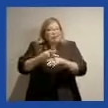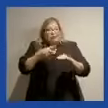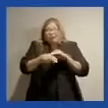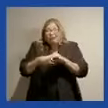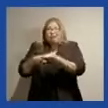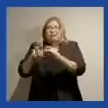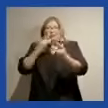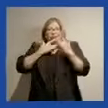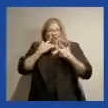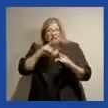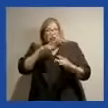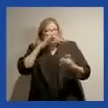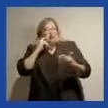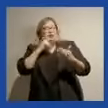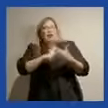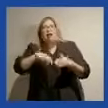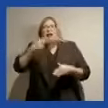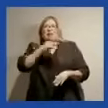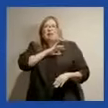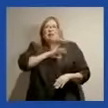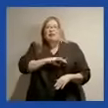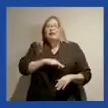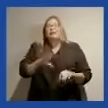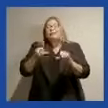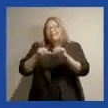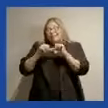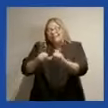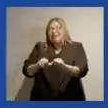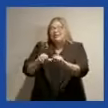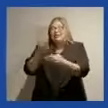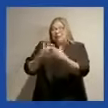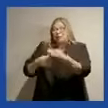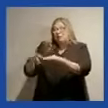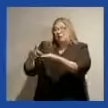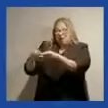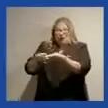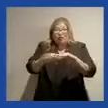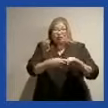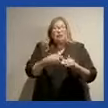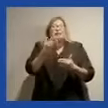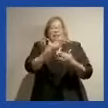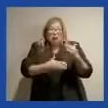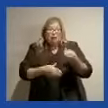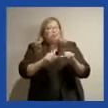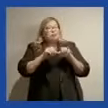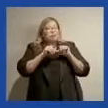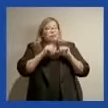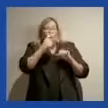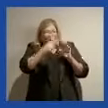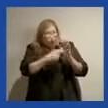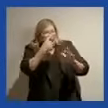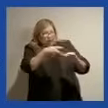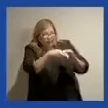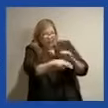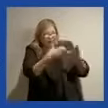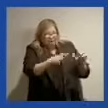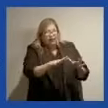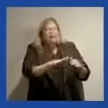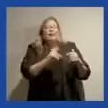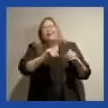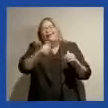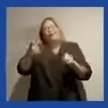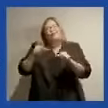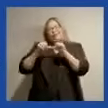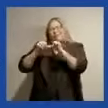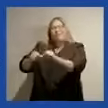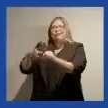higher benefit. Ongoing reductions, as I noted, for one time, and ongoing considerations, expansion pauses, again,